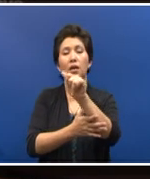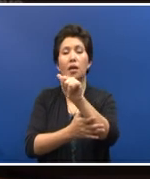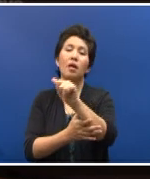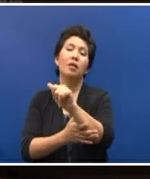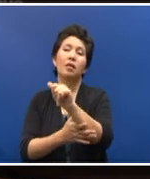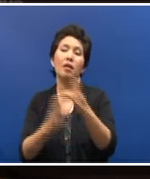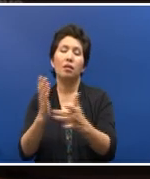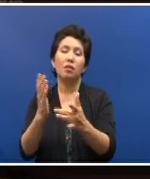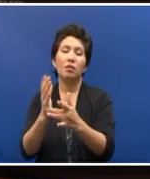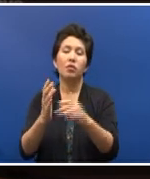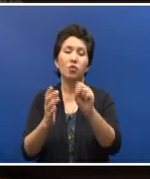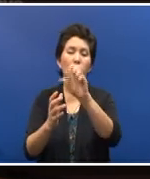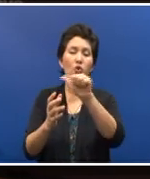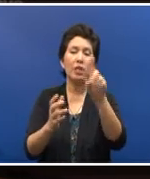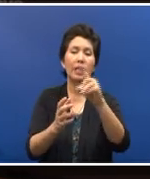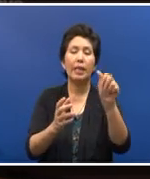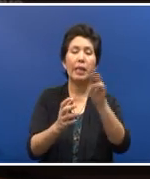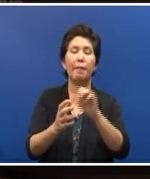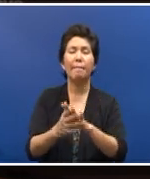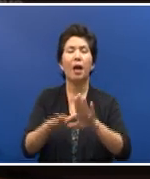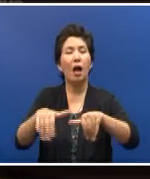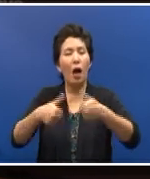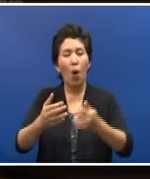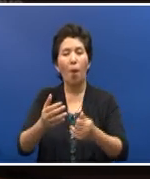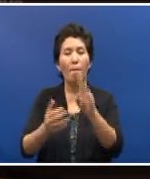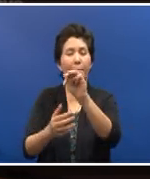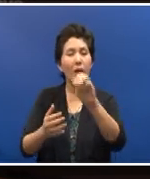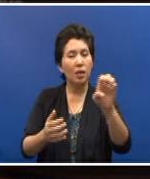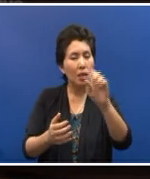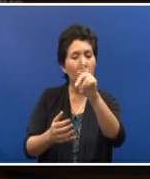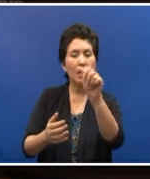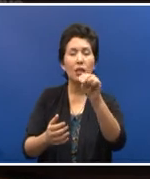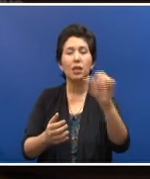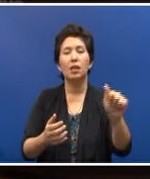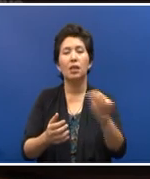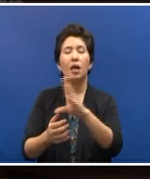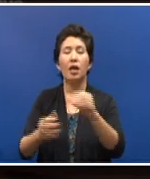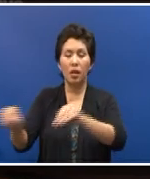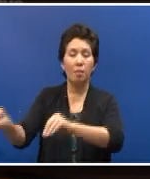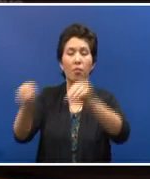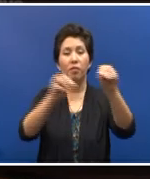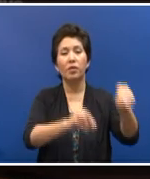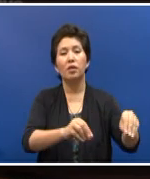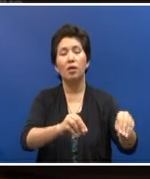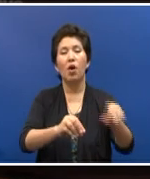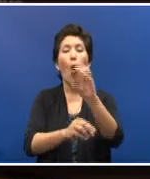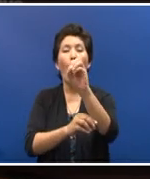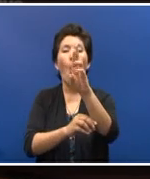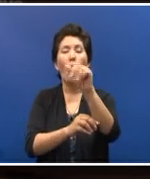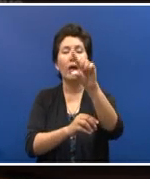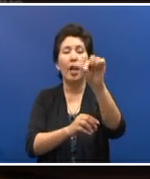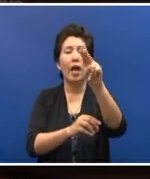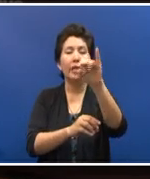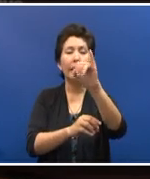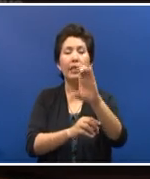solidarity. Okay, so how from mechanical solidarity and now it moved towards the organic solidarity.